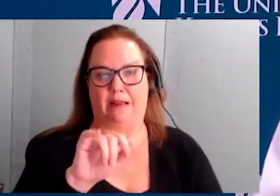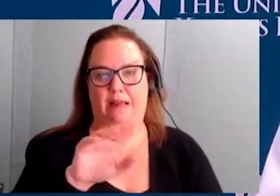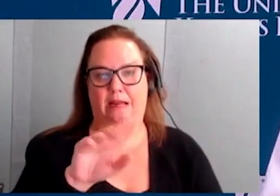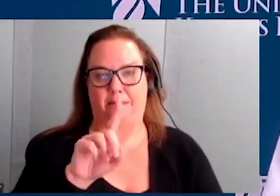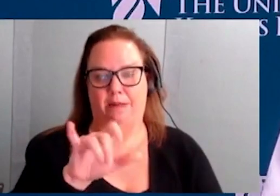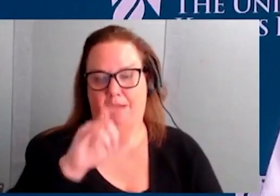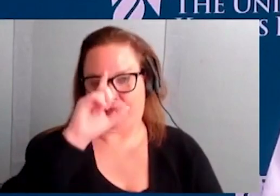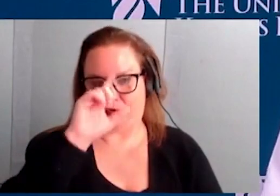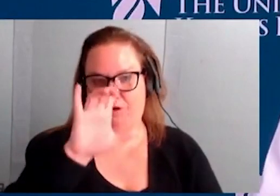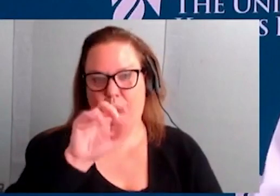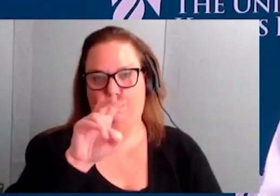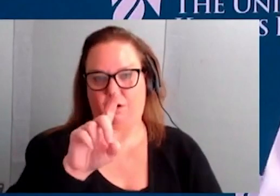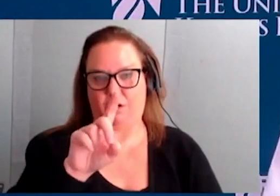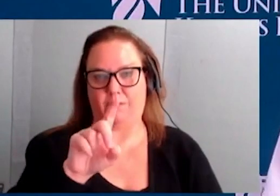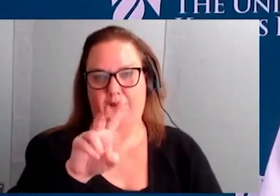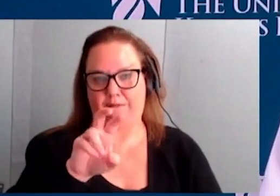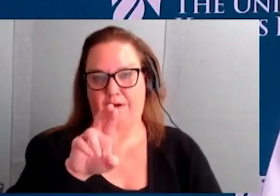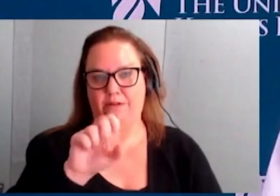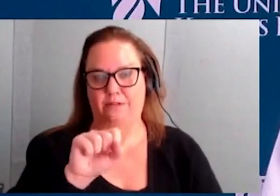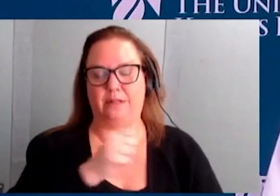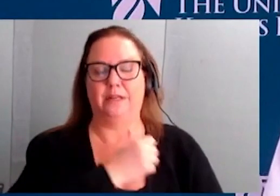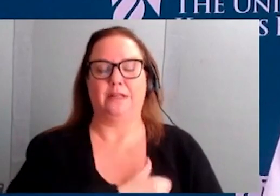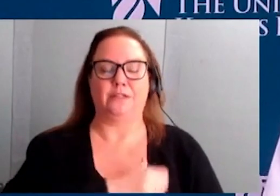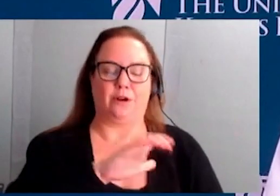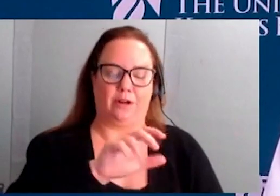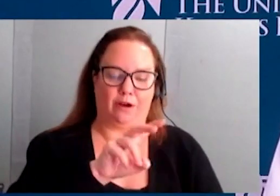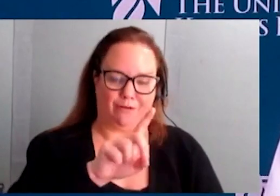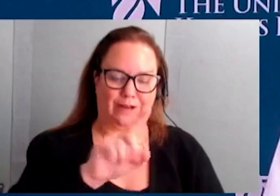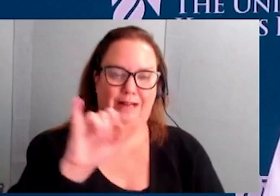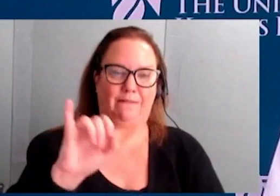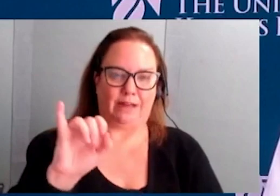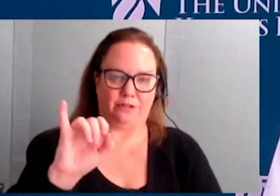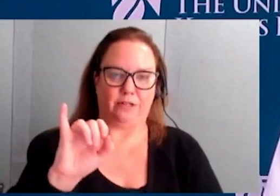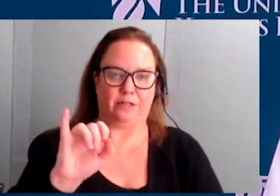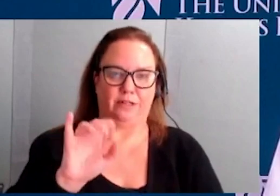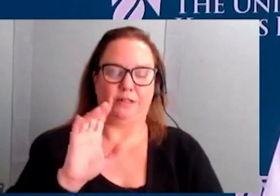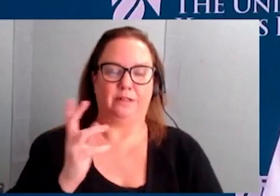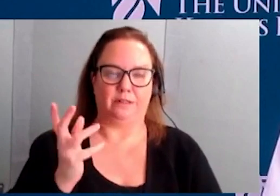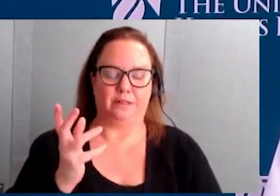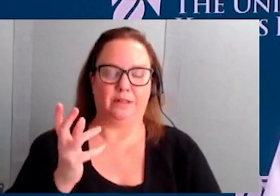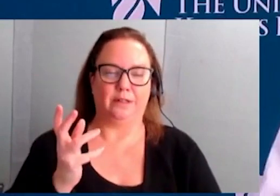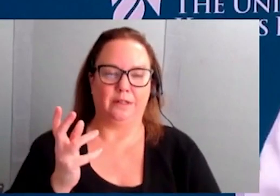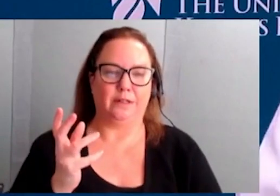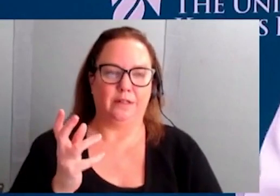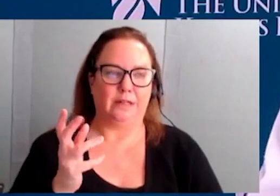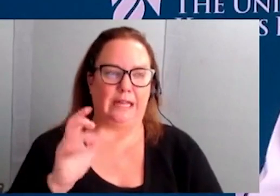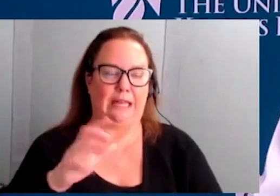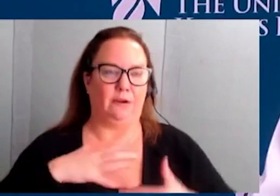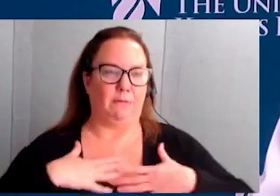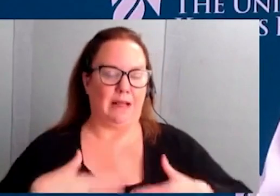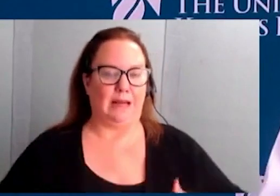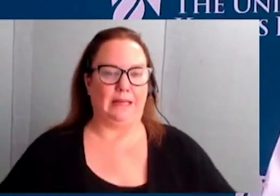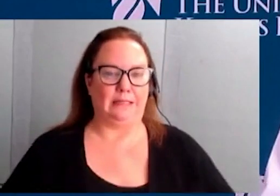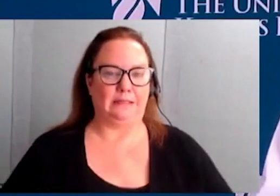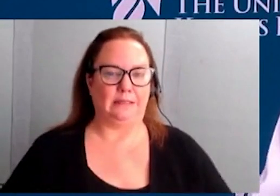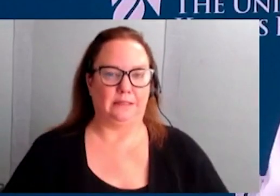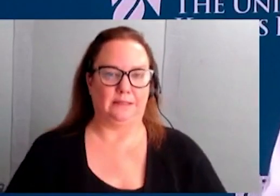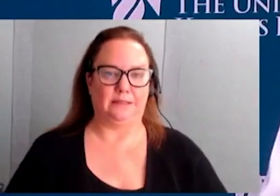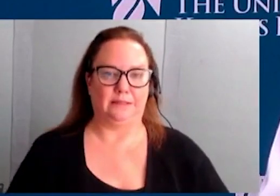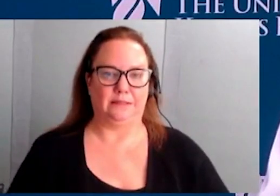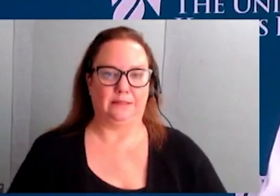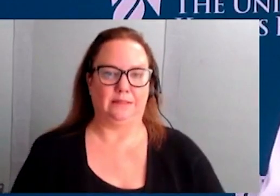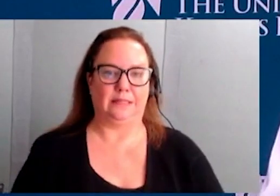virus, for the COVID infection, against the COVID infection in their system. And that's an